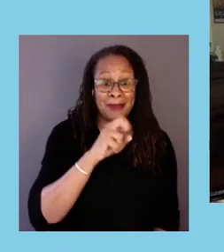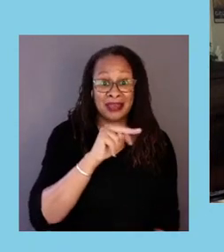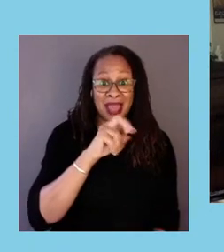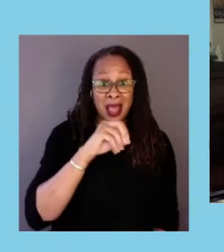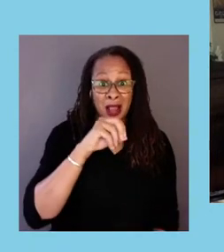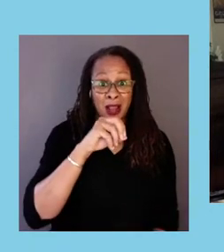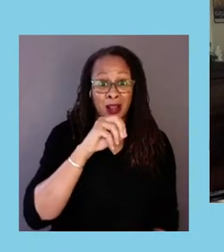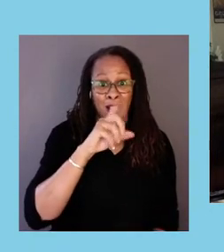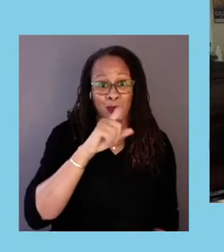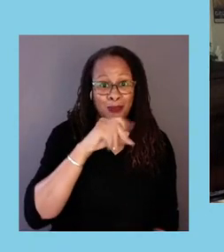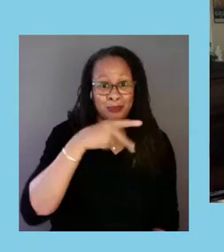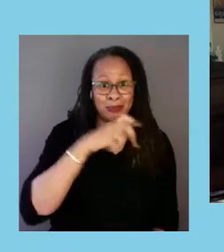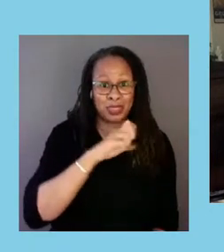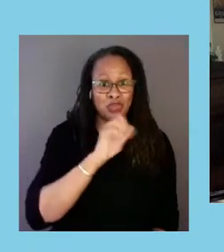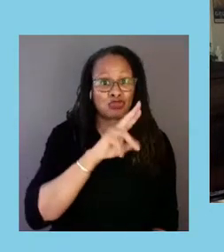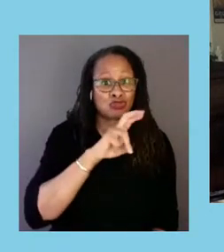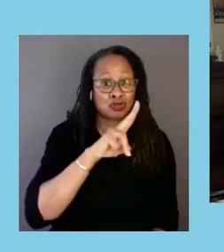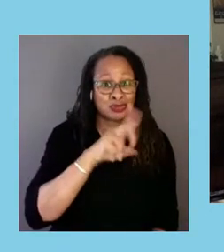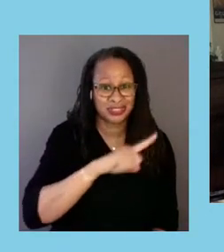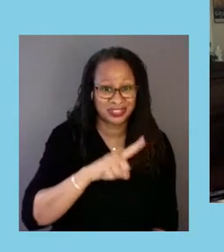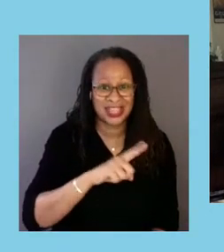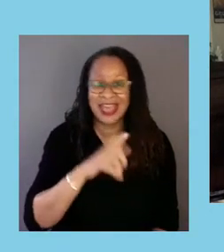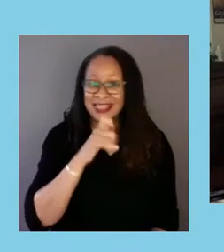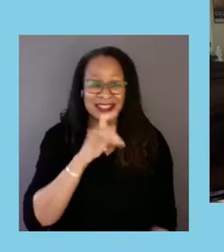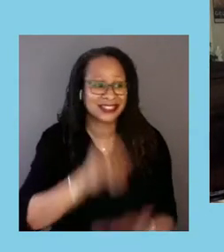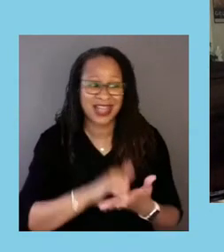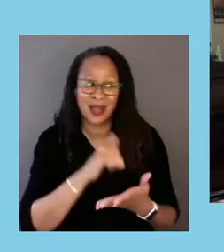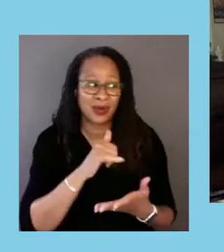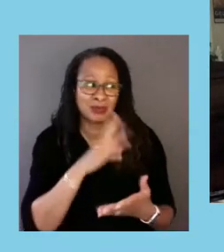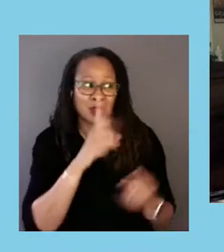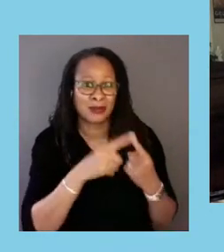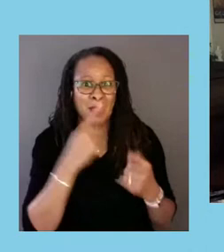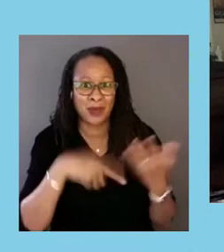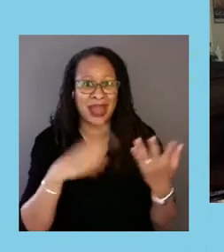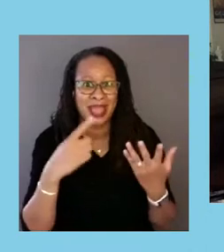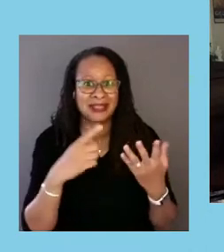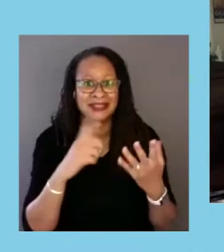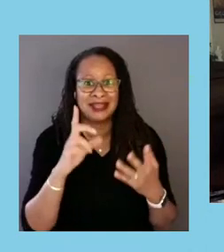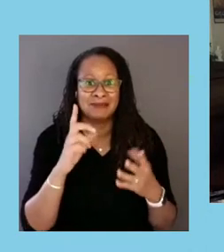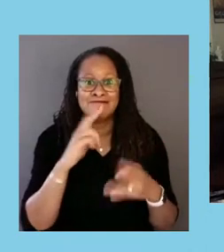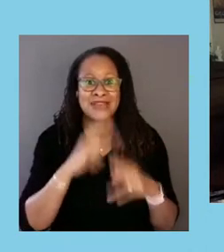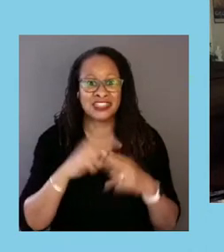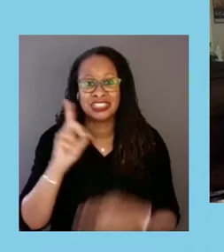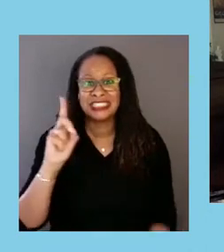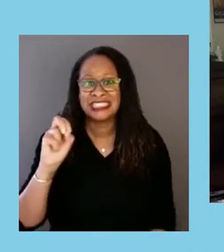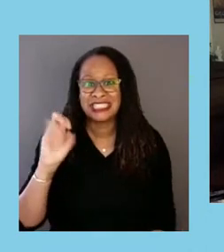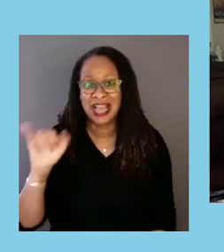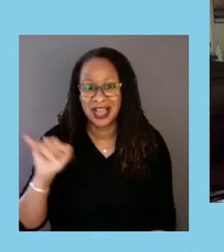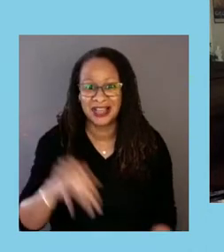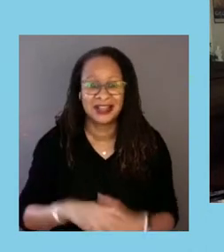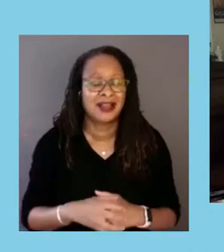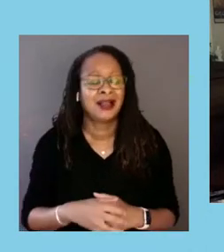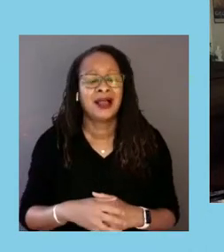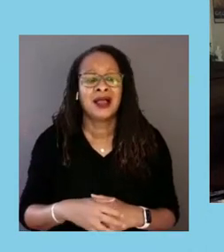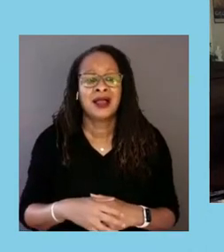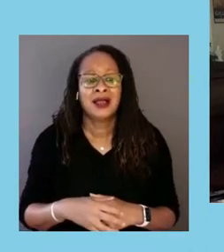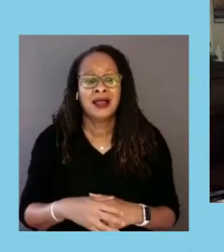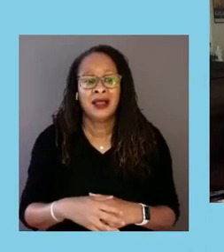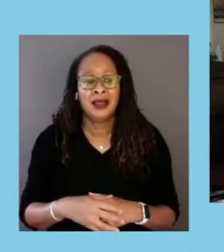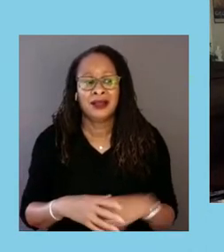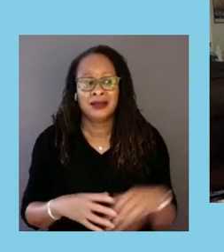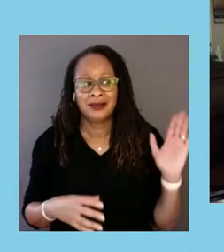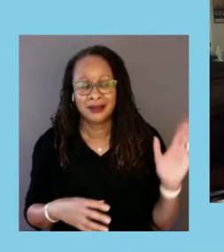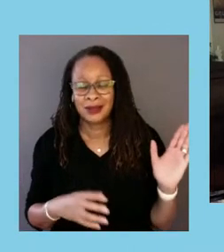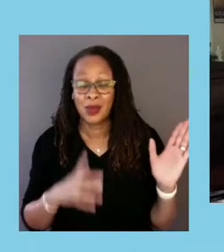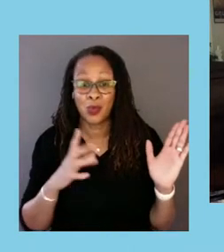about when I'm talking about diversity and representation. So there's been a lot of like re-educating the world, and we're okay to take on that role